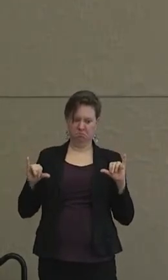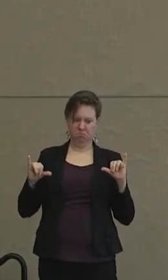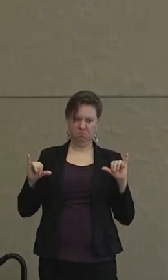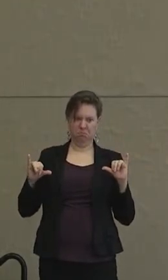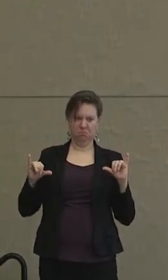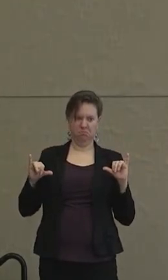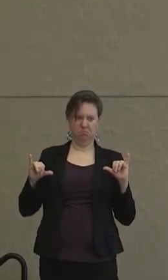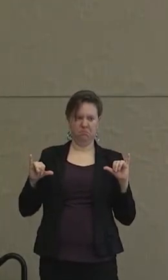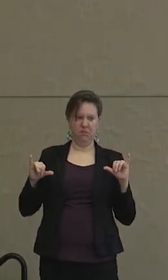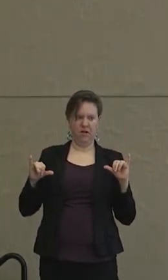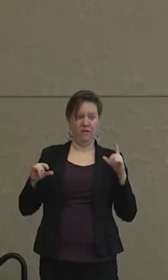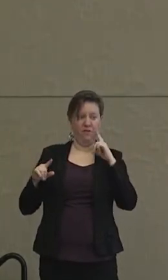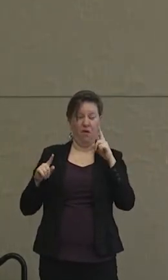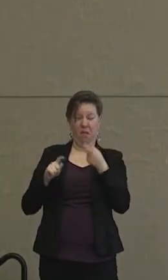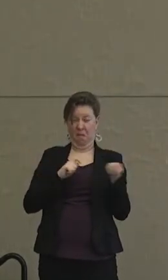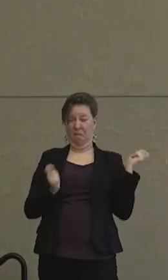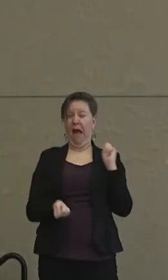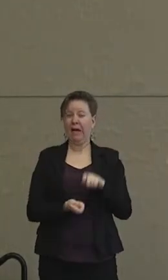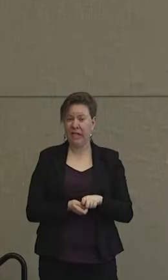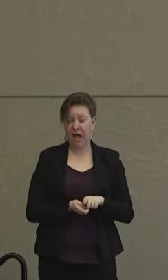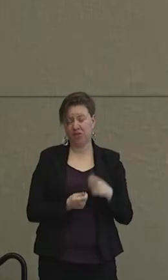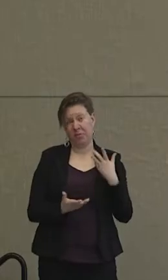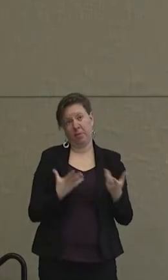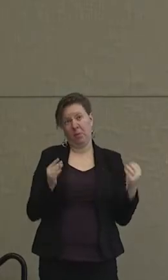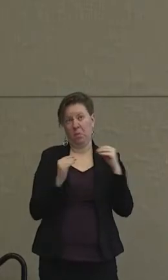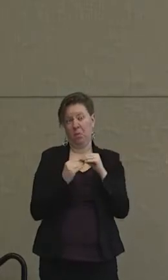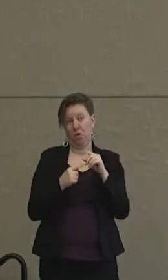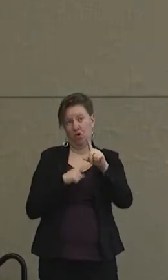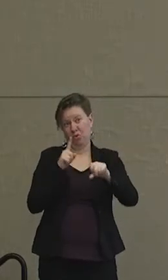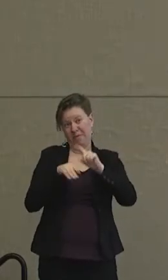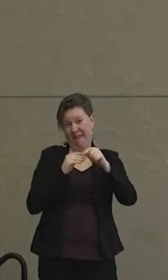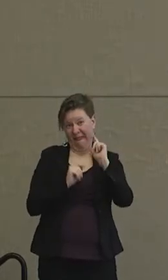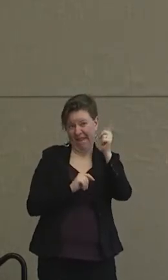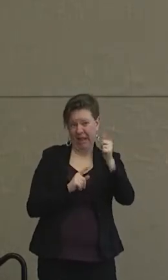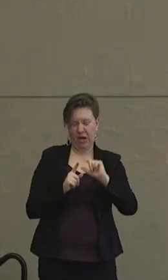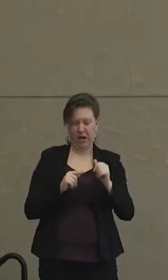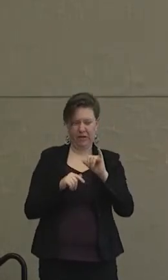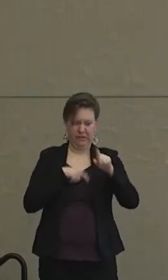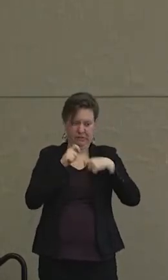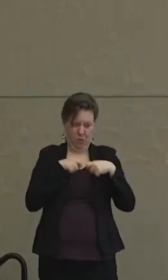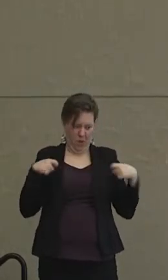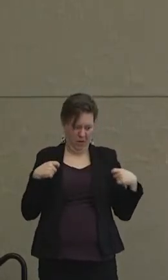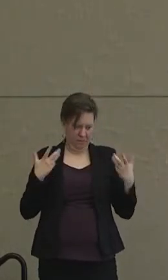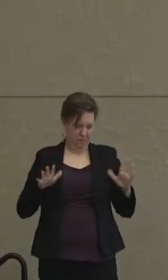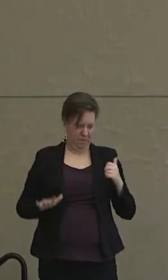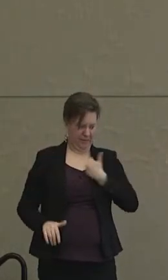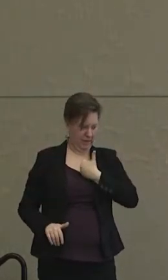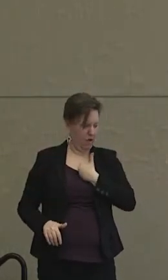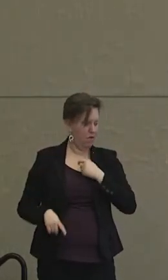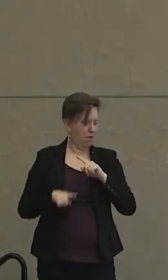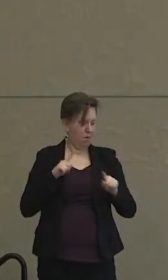as far as the backlash thing, maybe we'll have some more questions about that later. I need to wrap things up here, but